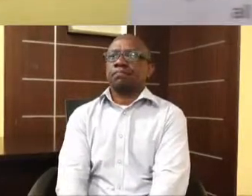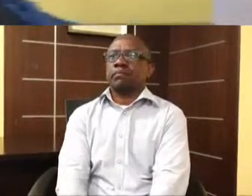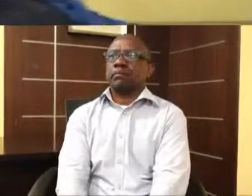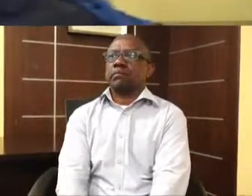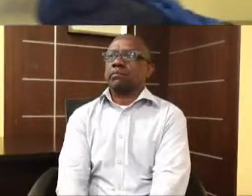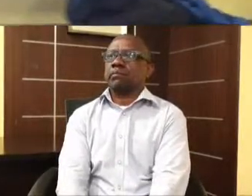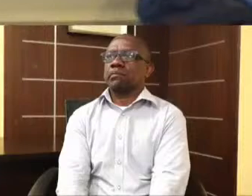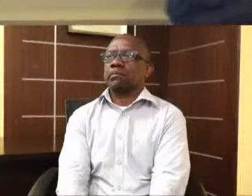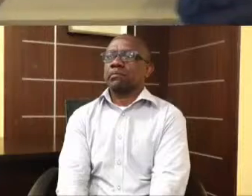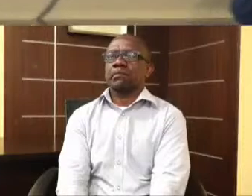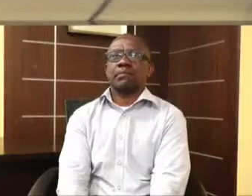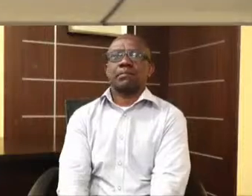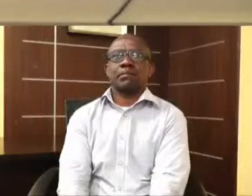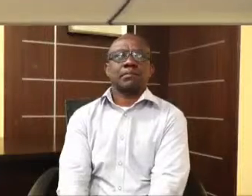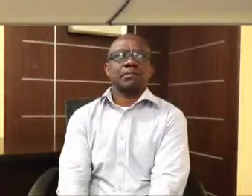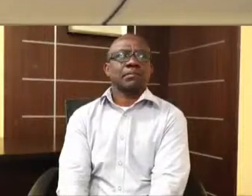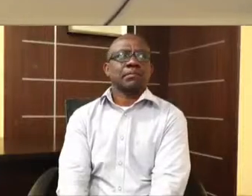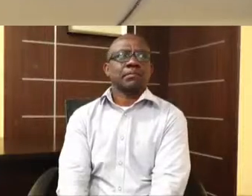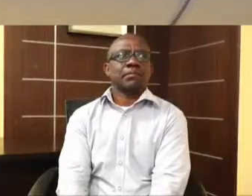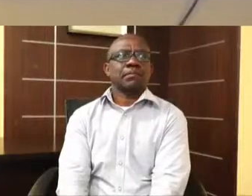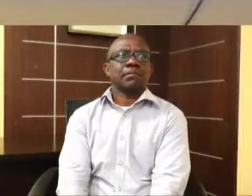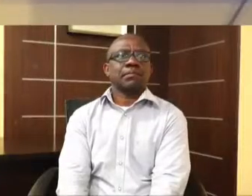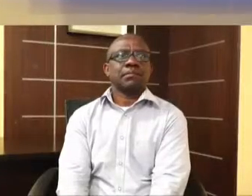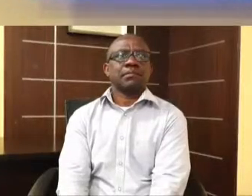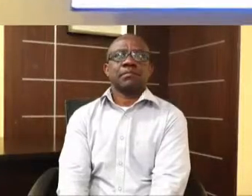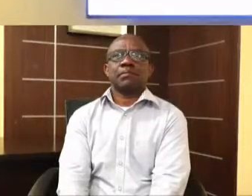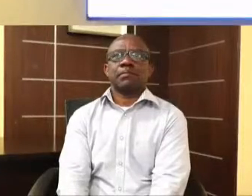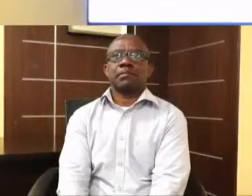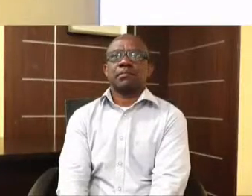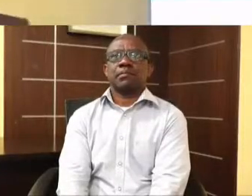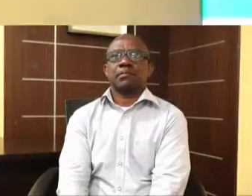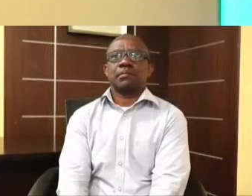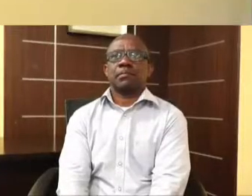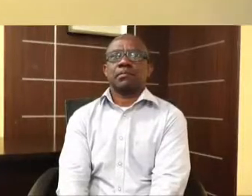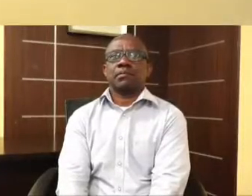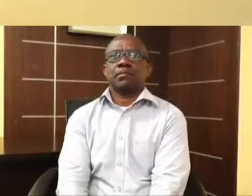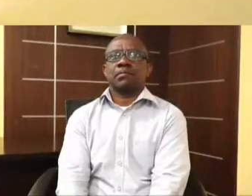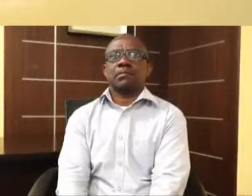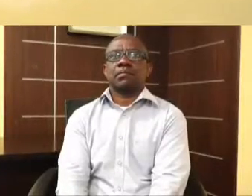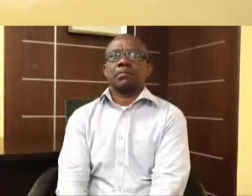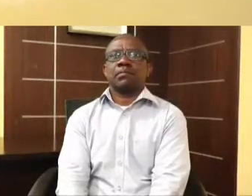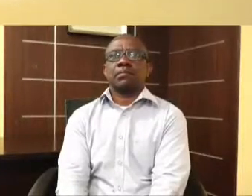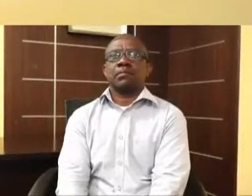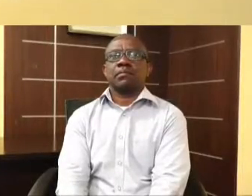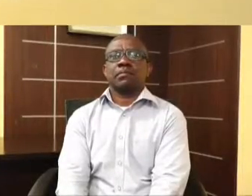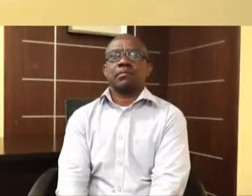Achar, tafadhali, come on board. We see those potatoes.